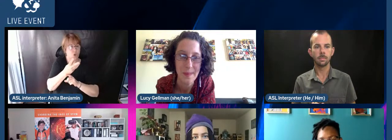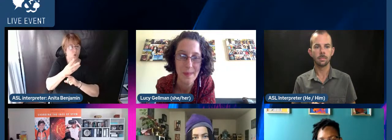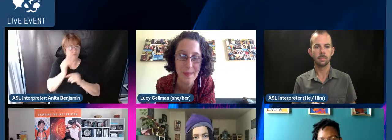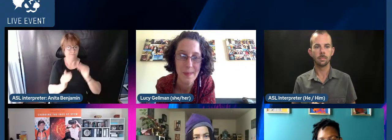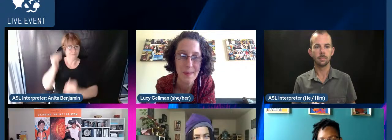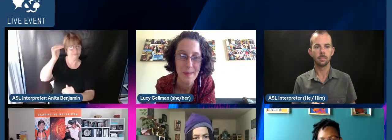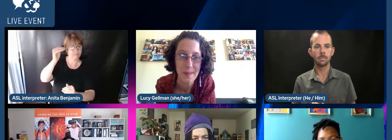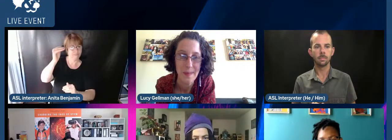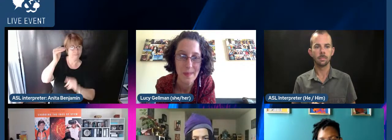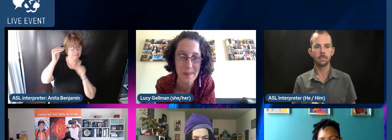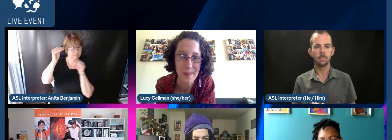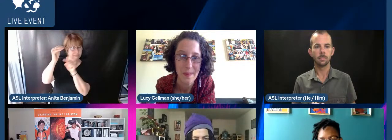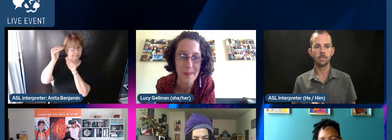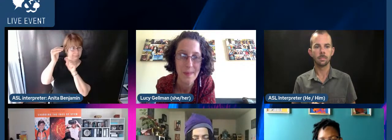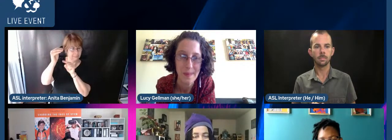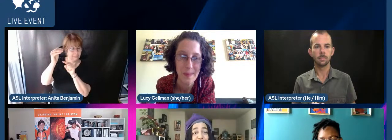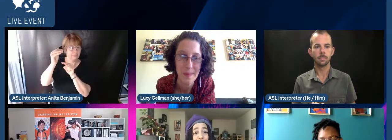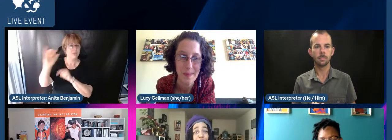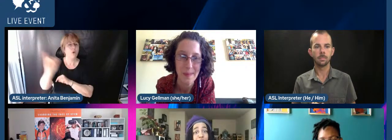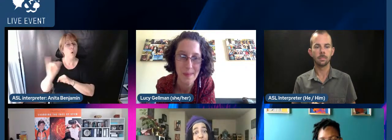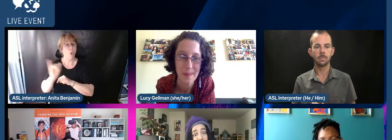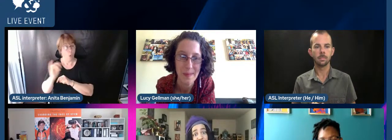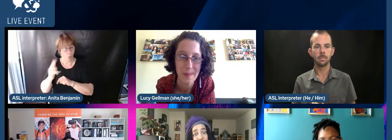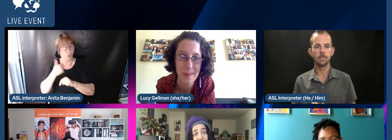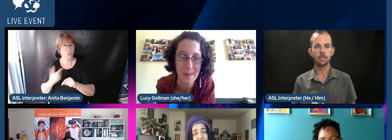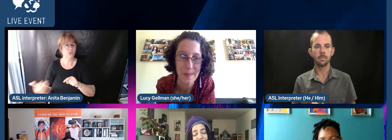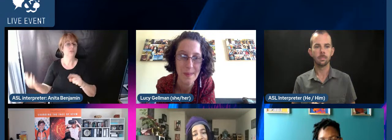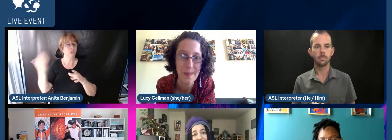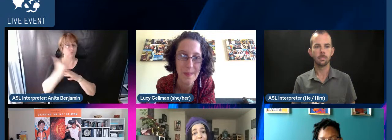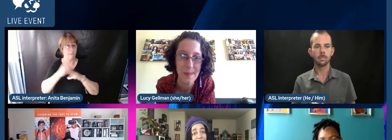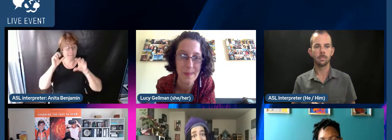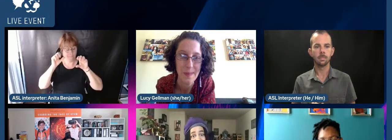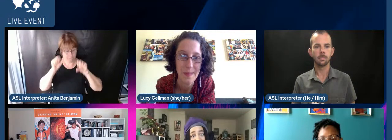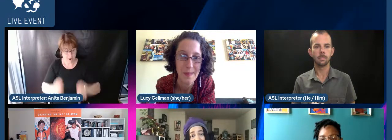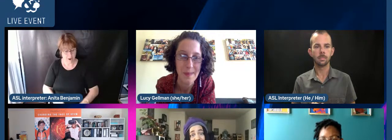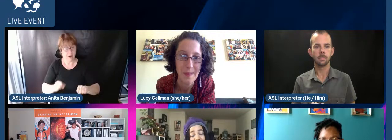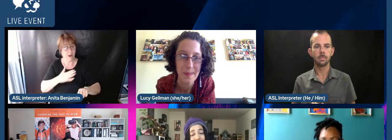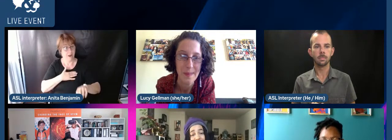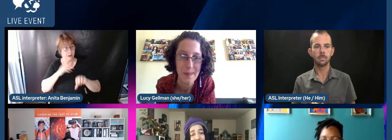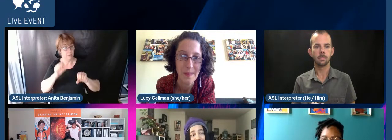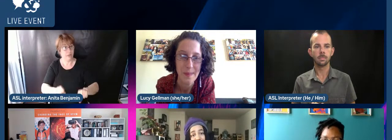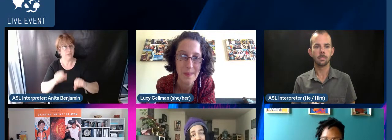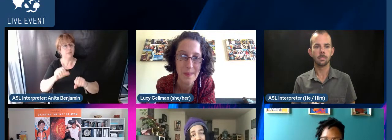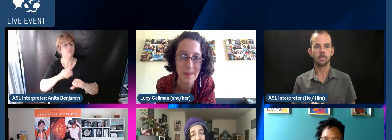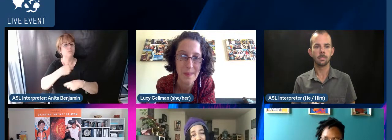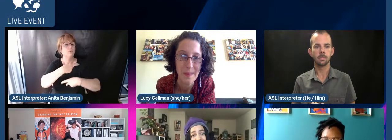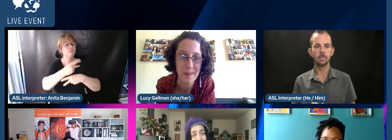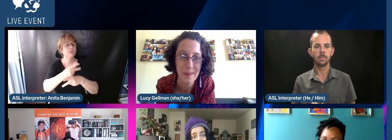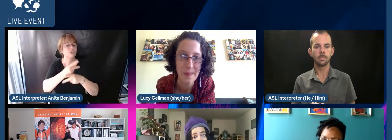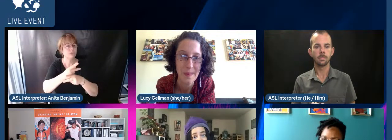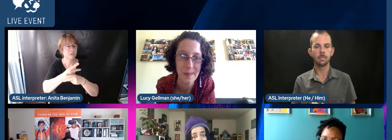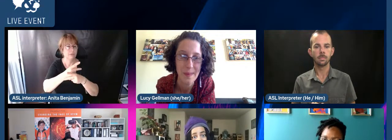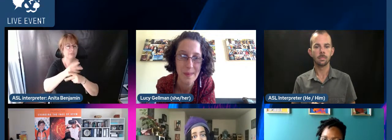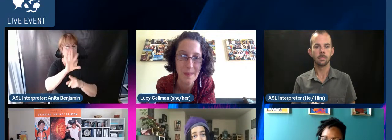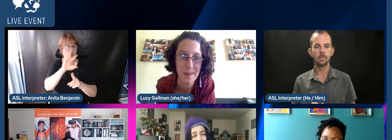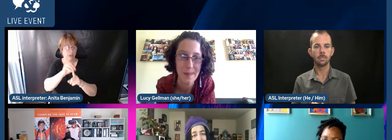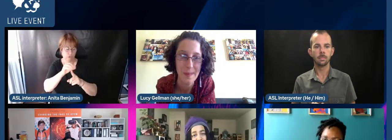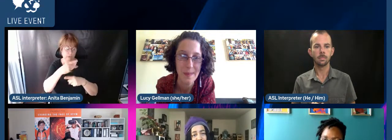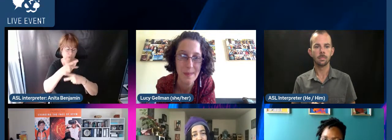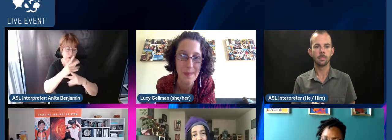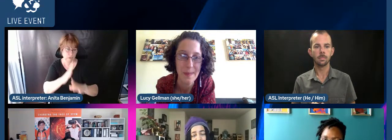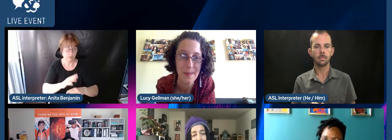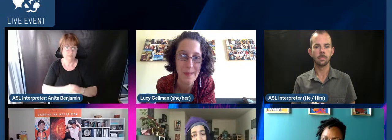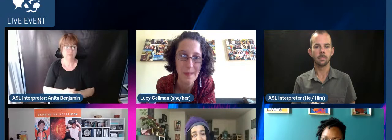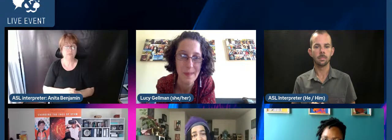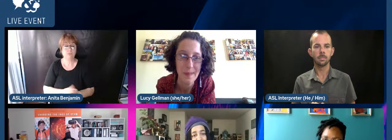from me, and also to disrupt my ability to be a cultural producer. And the baseline is the pandemic